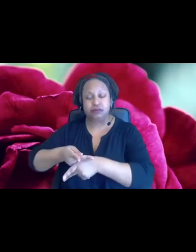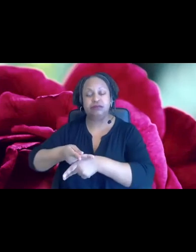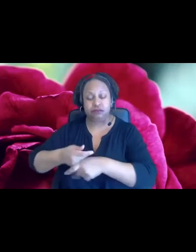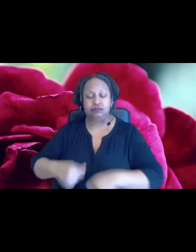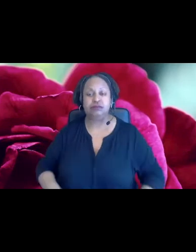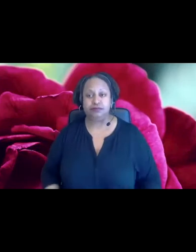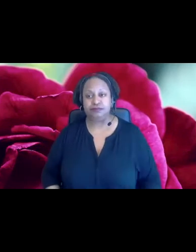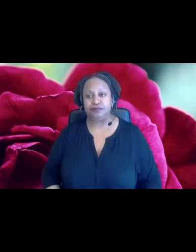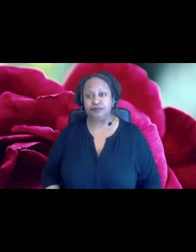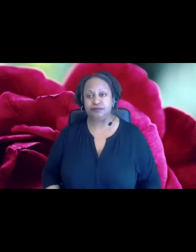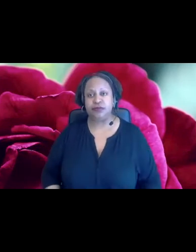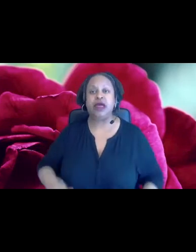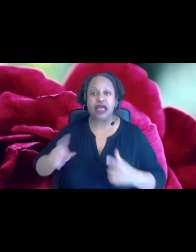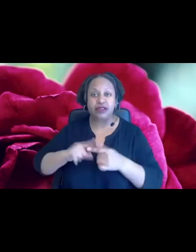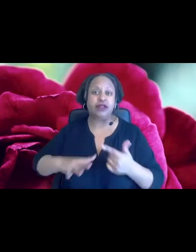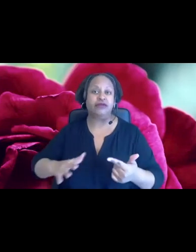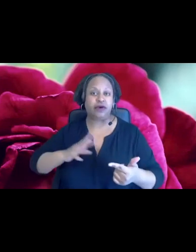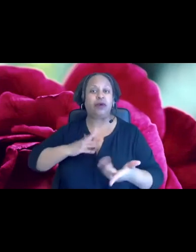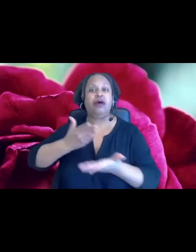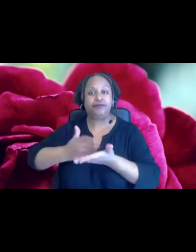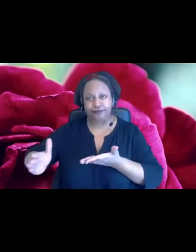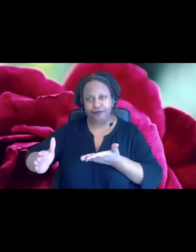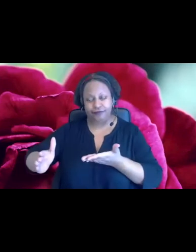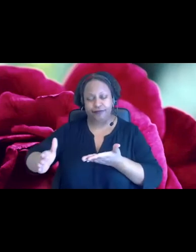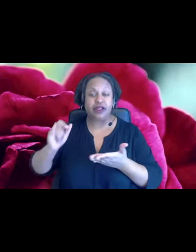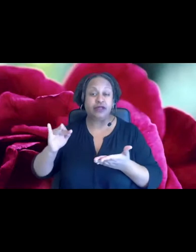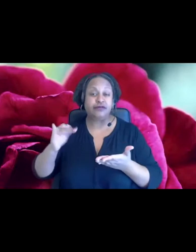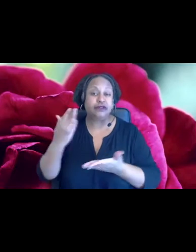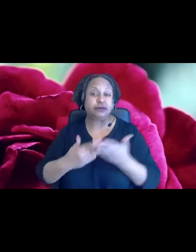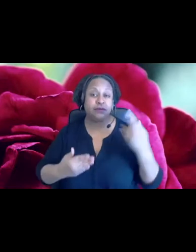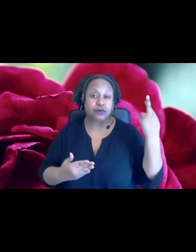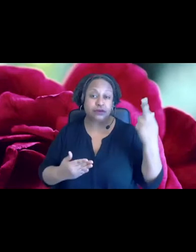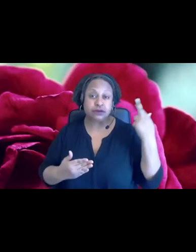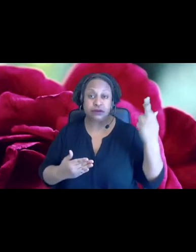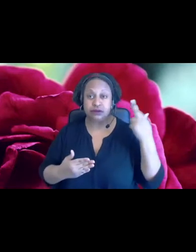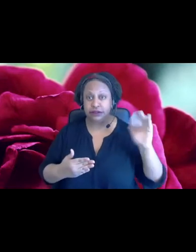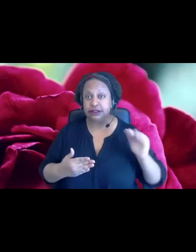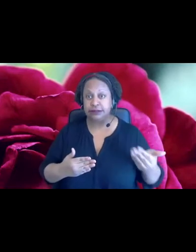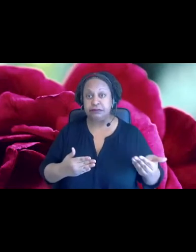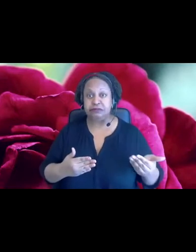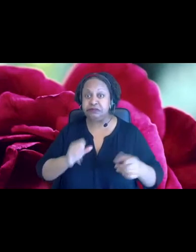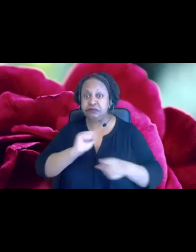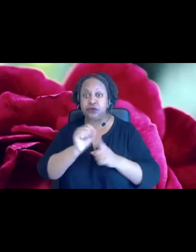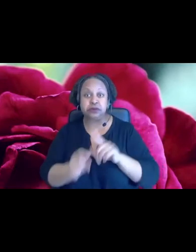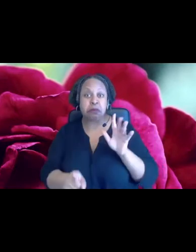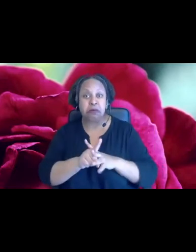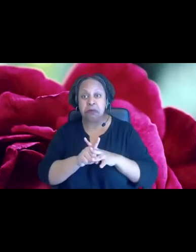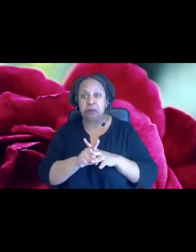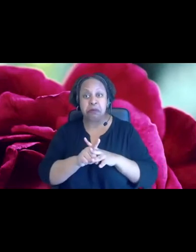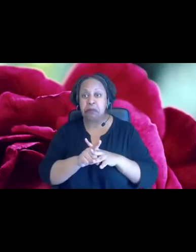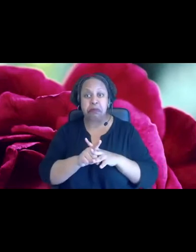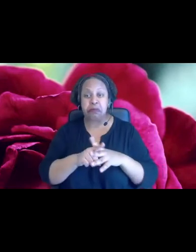and it is formally forgiven. If for some reason circumstances are such that